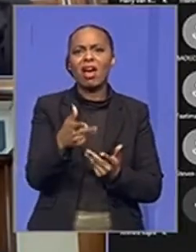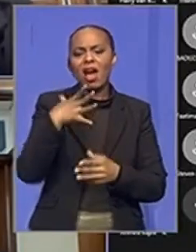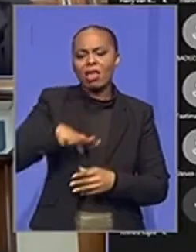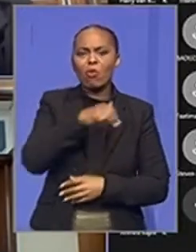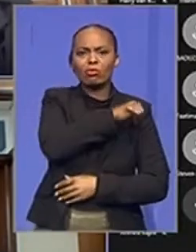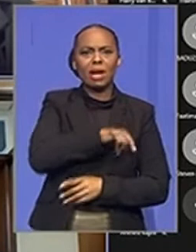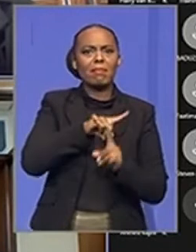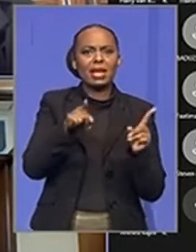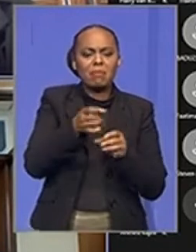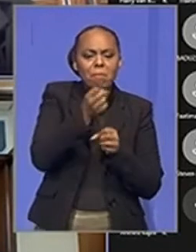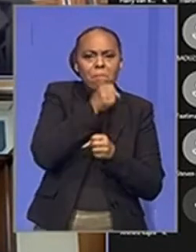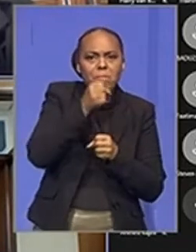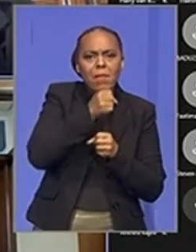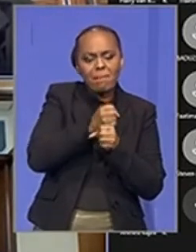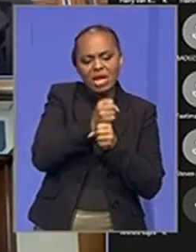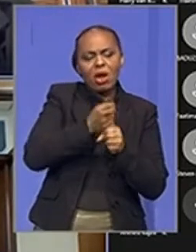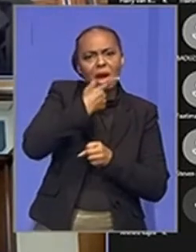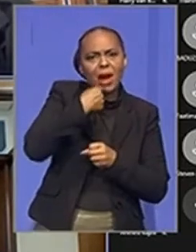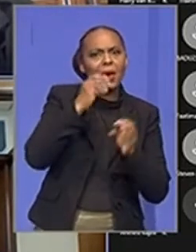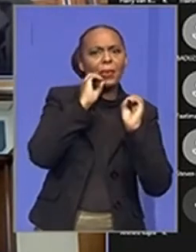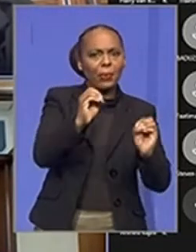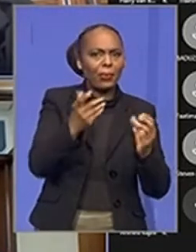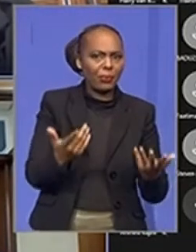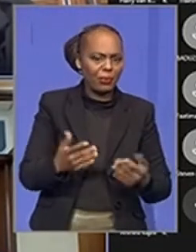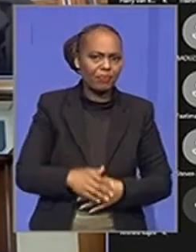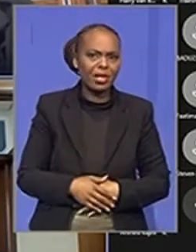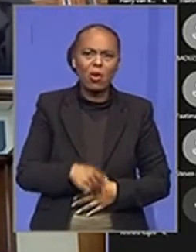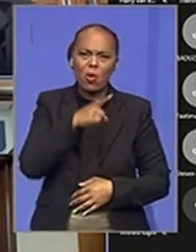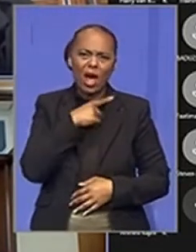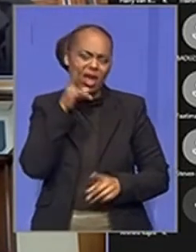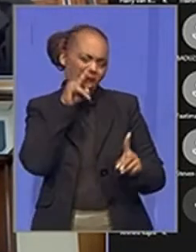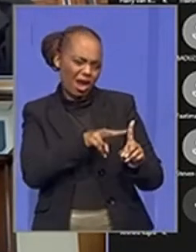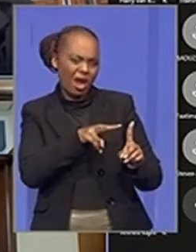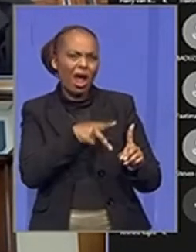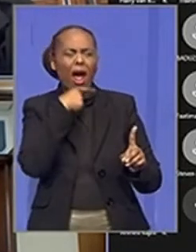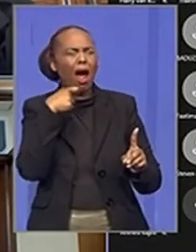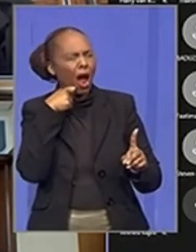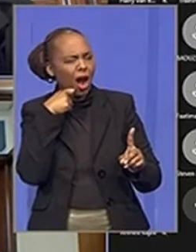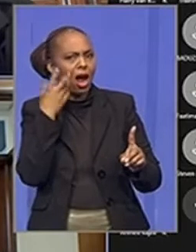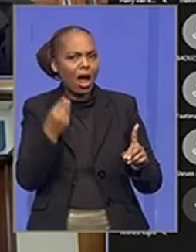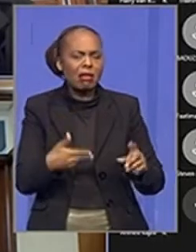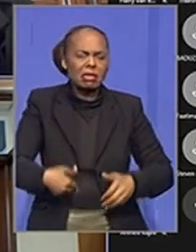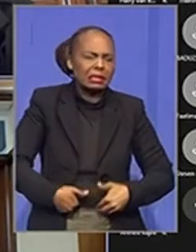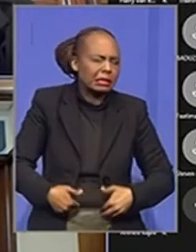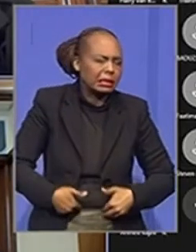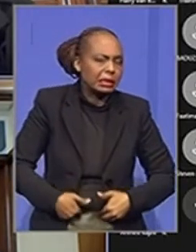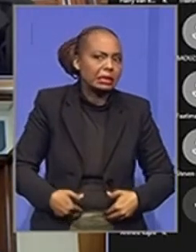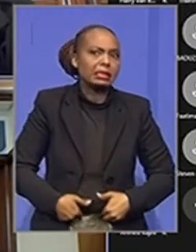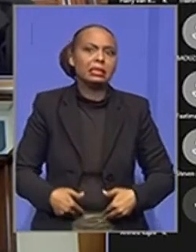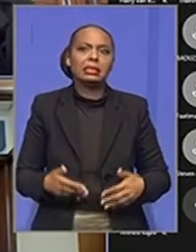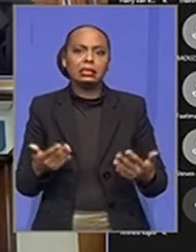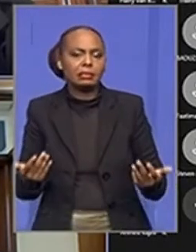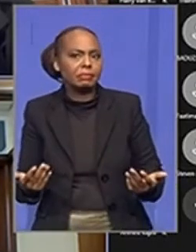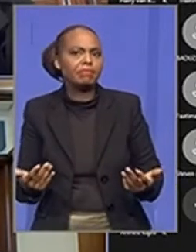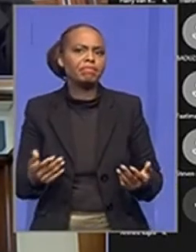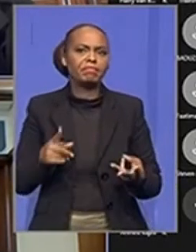members who had visited loved ones there, talking on how they looked really hungry. They were not wearing warm enough clothes. They were getting sick. Some patients